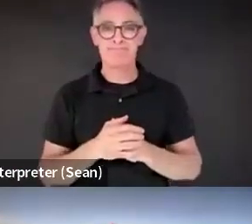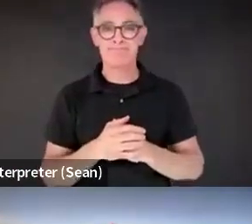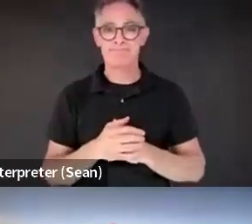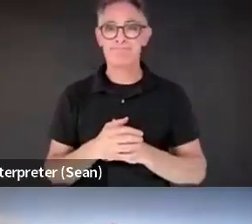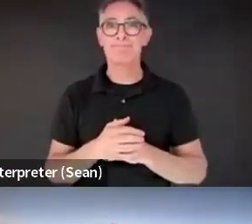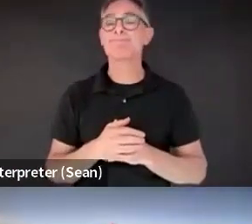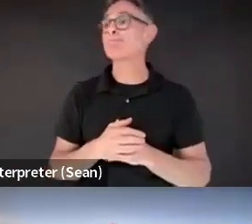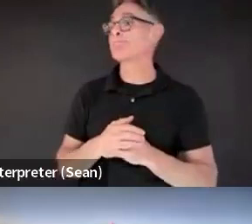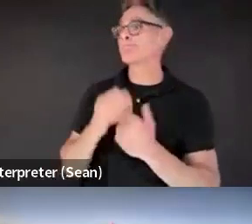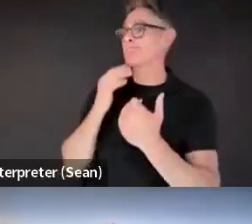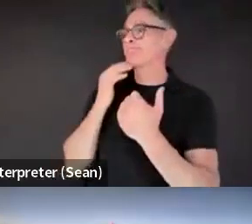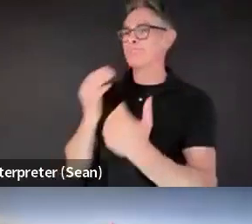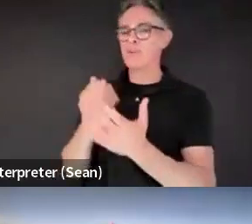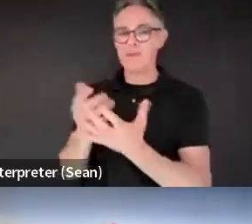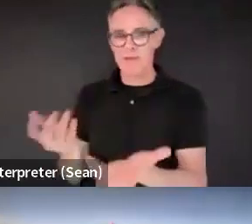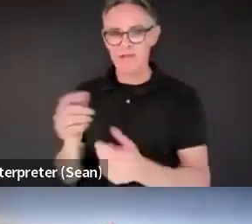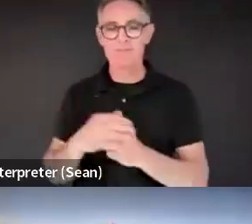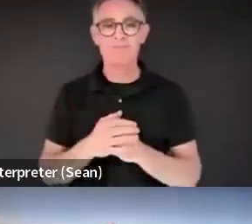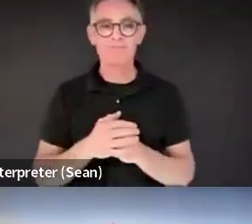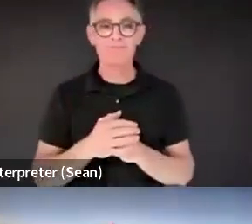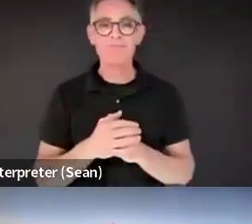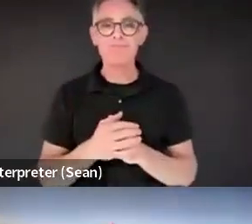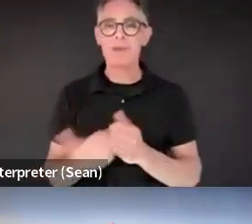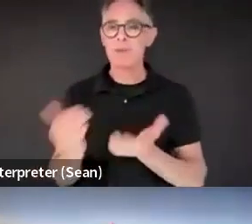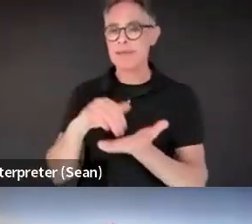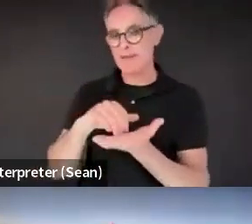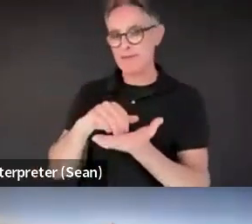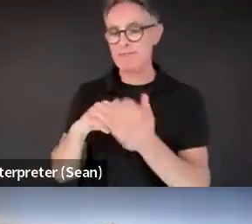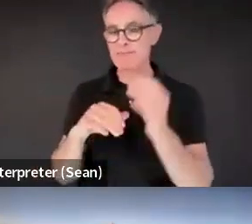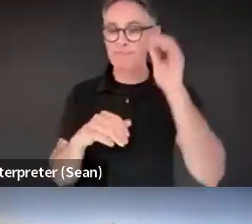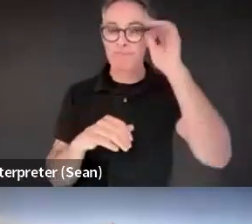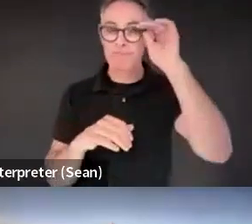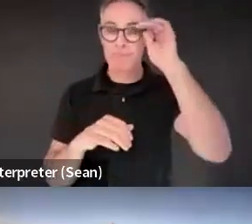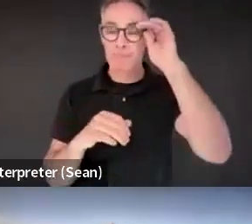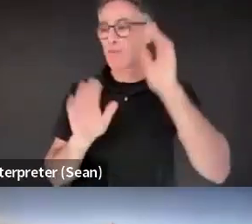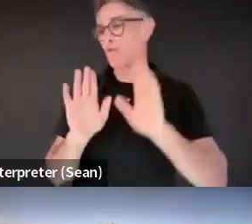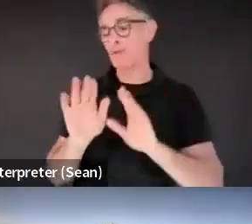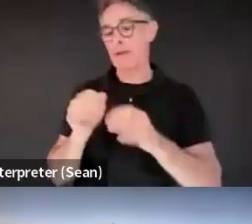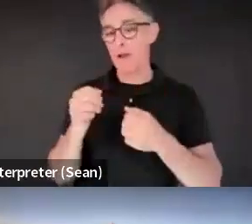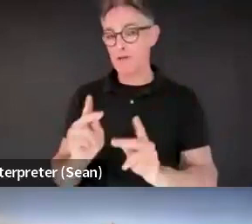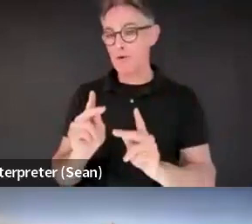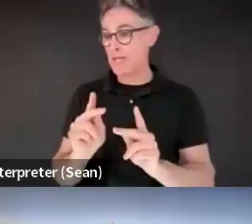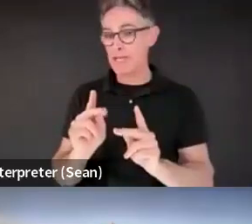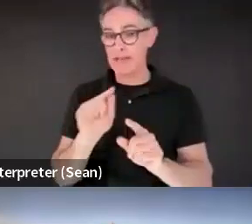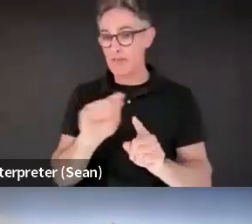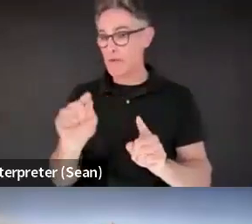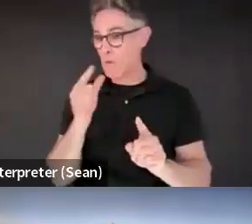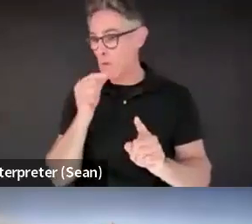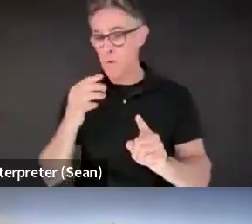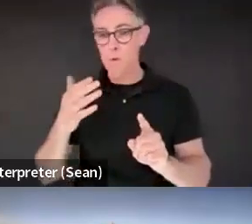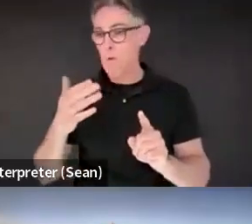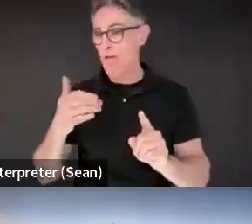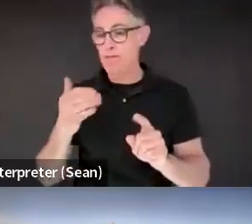Right. Thank you very much. So again, the great opportunity for those of you that maybe have not applied for one of